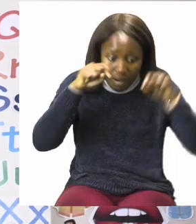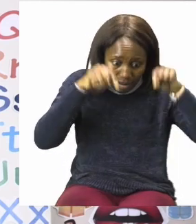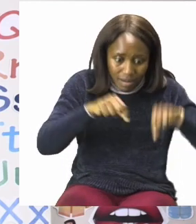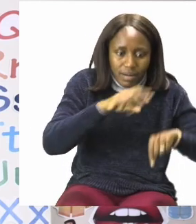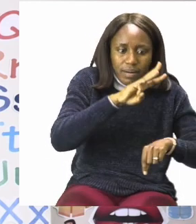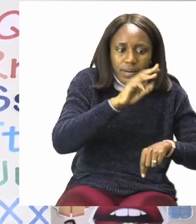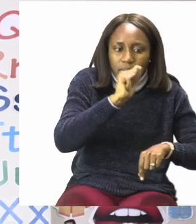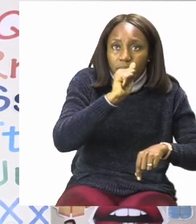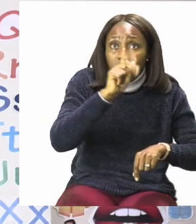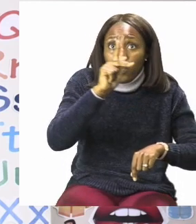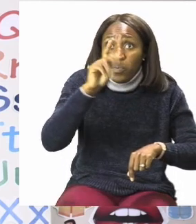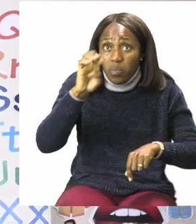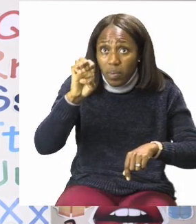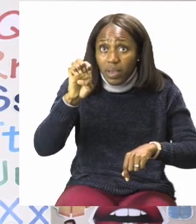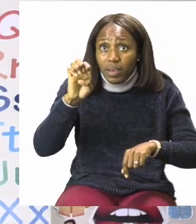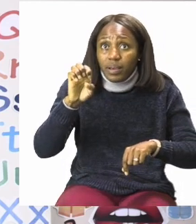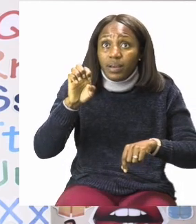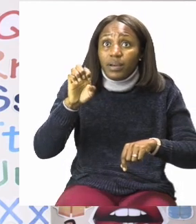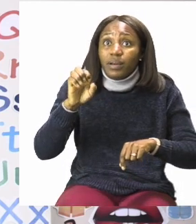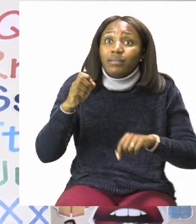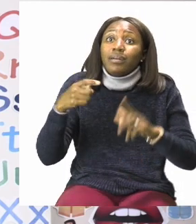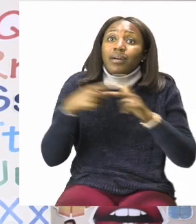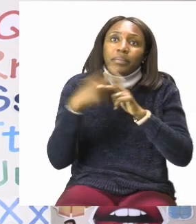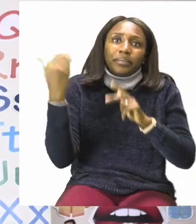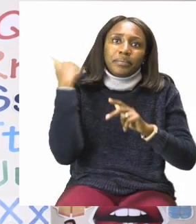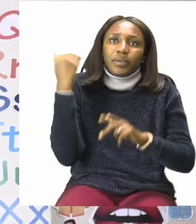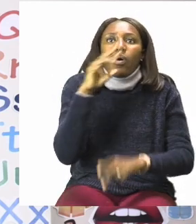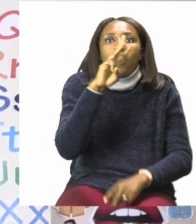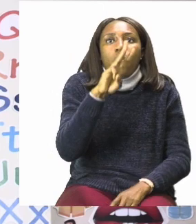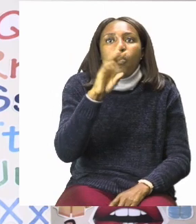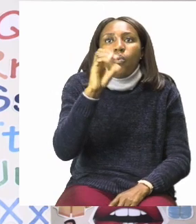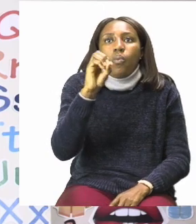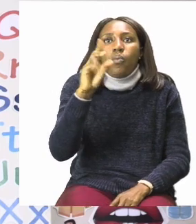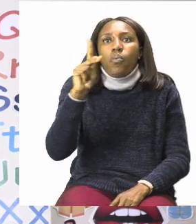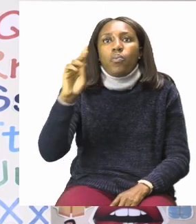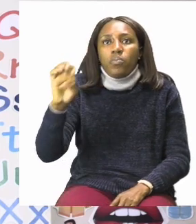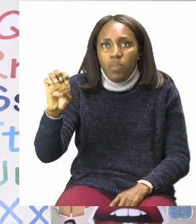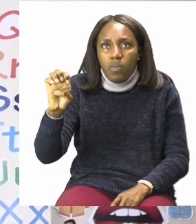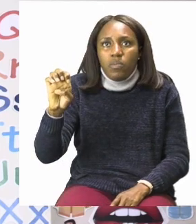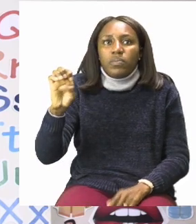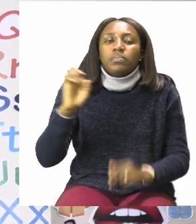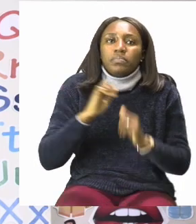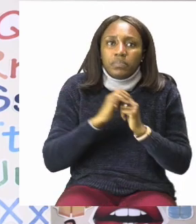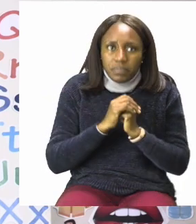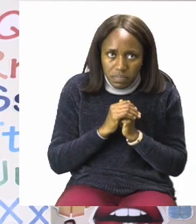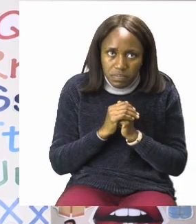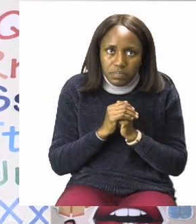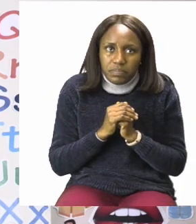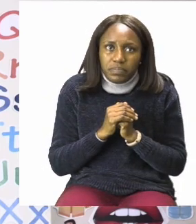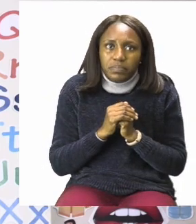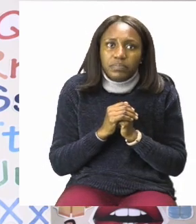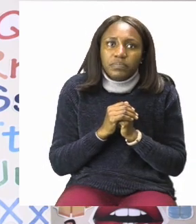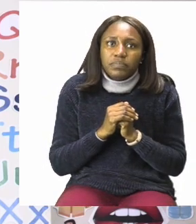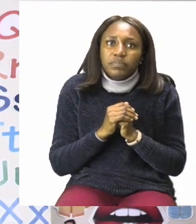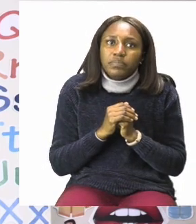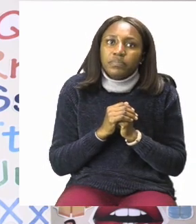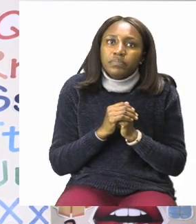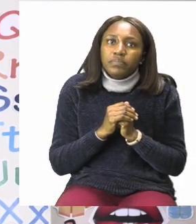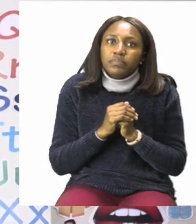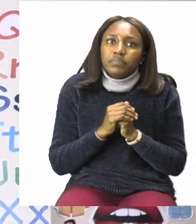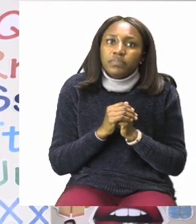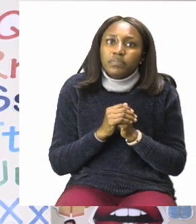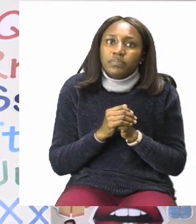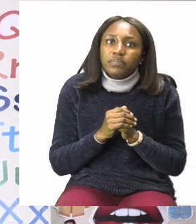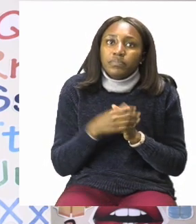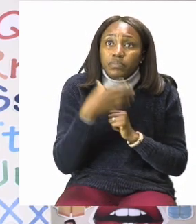I woke up, showing that it is a past tense action. It has already happened. In this case, we have